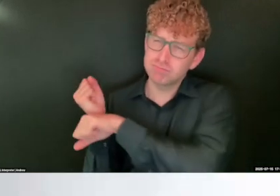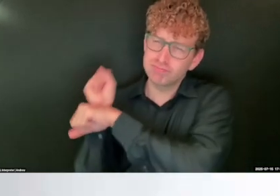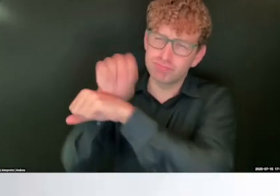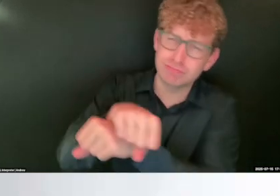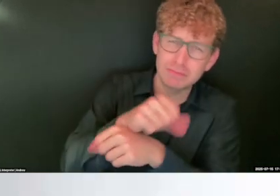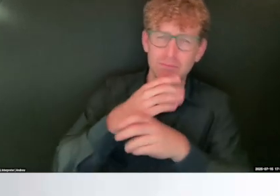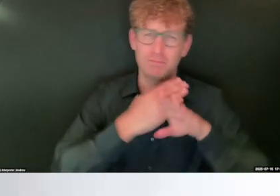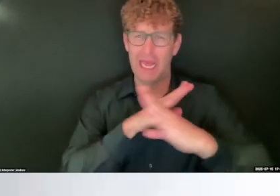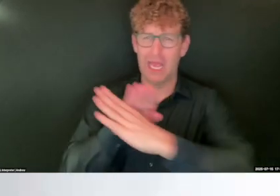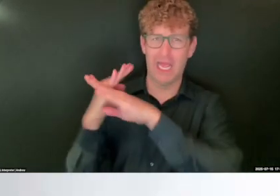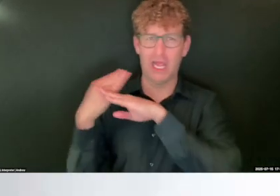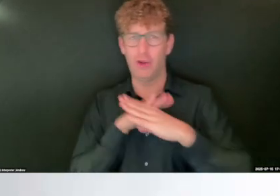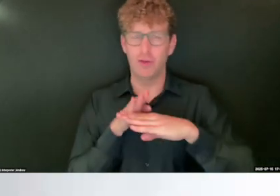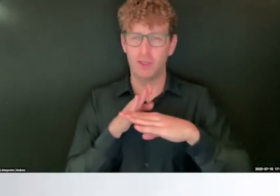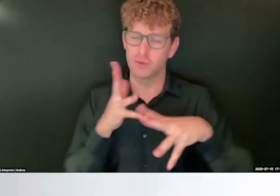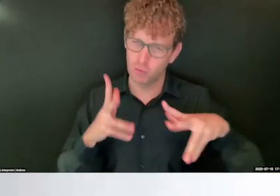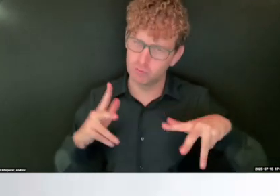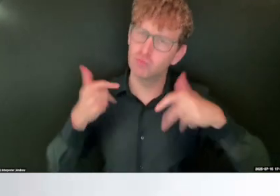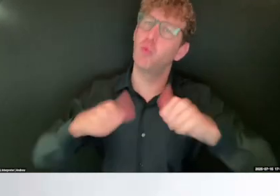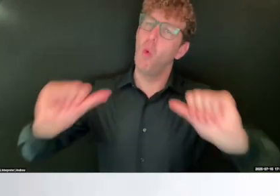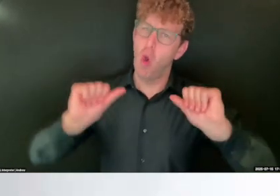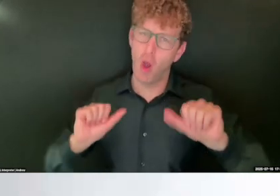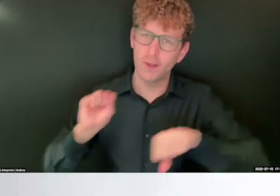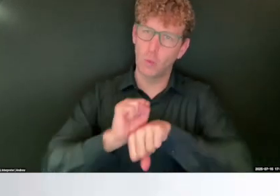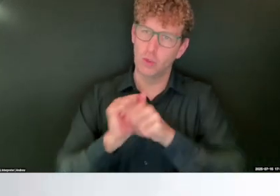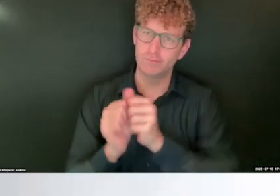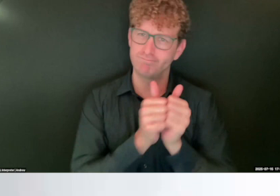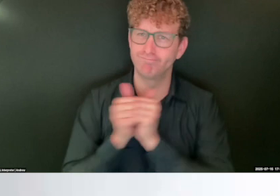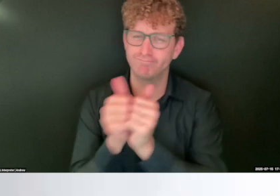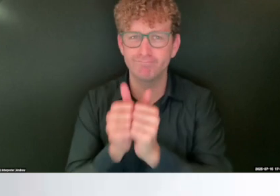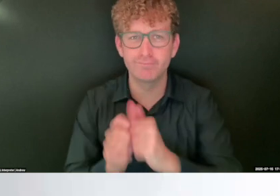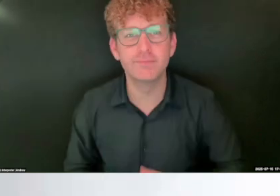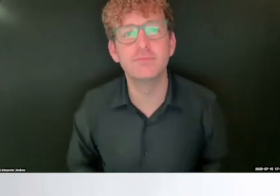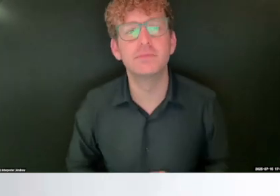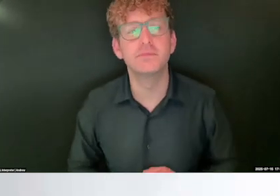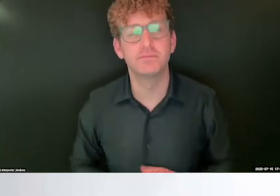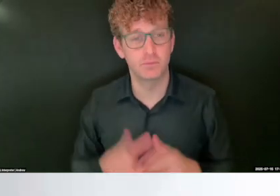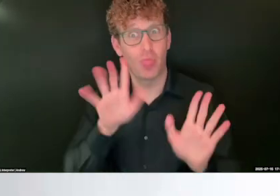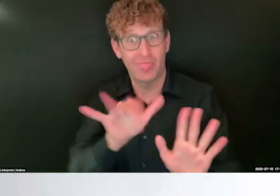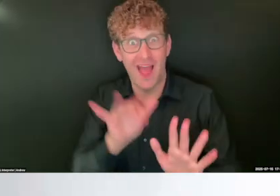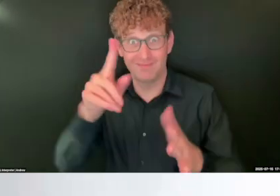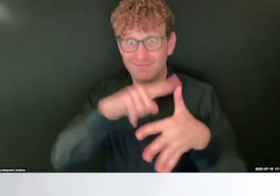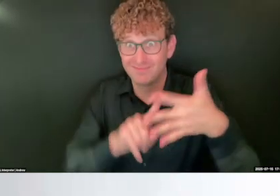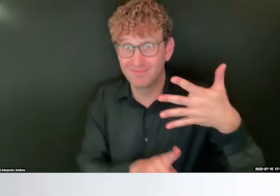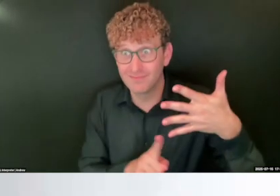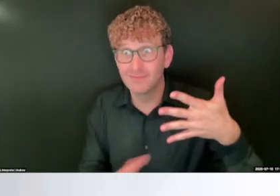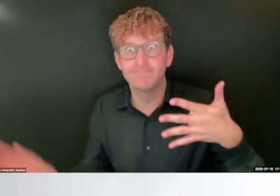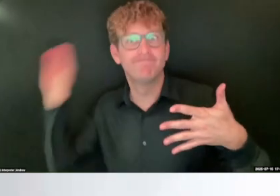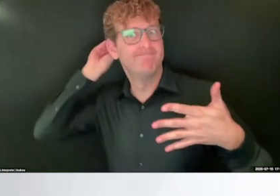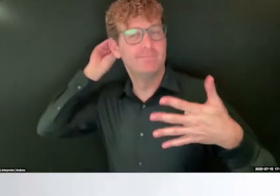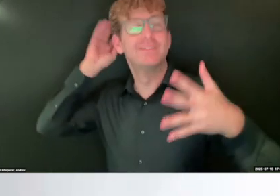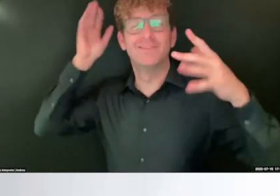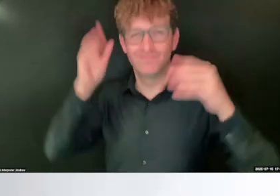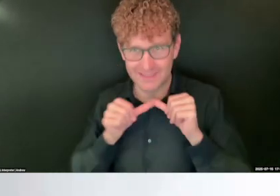together. With these agreements in mind, let's continue. Next slide, please.